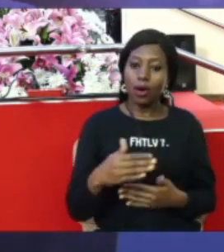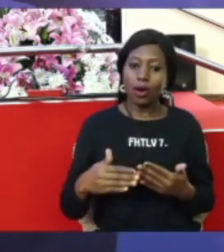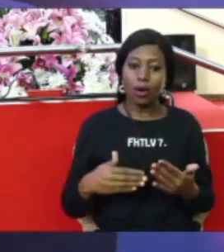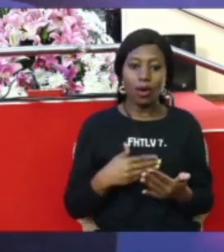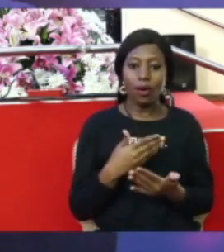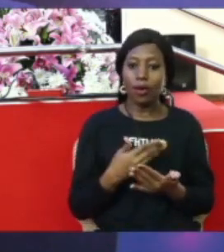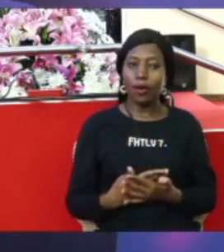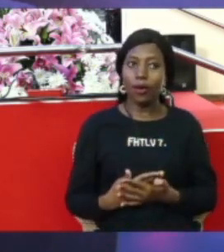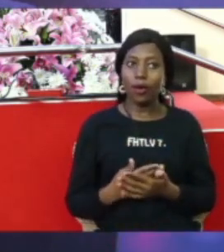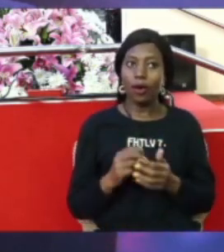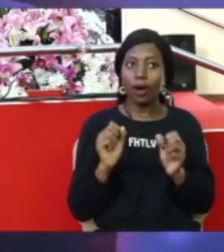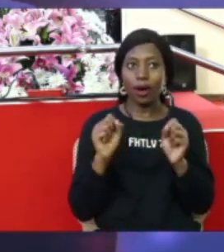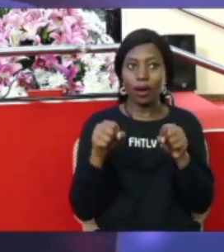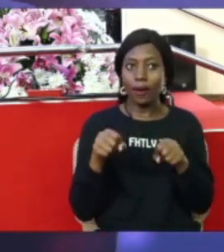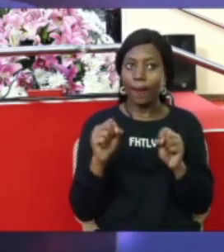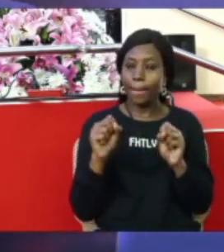too. Yote.